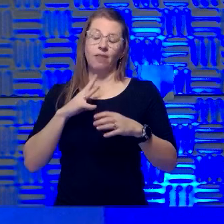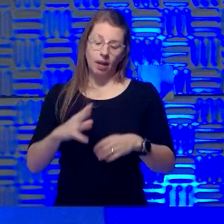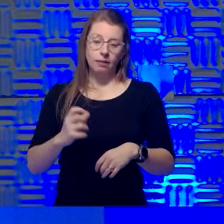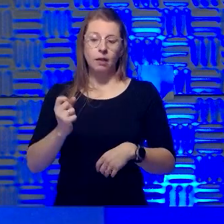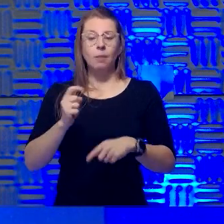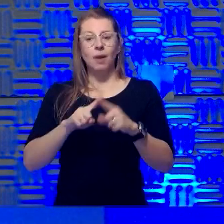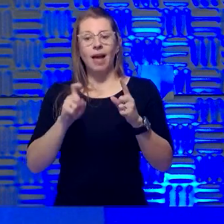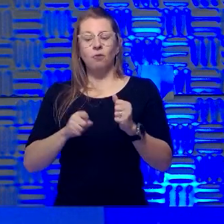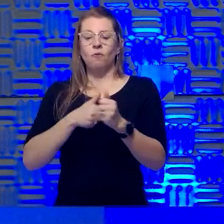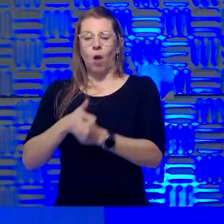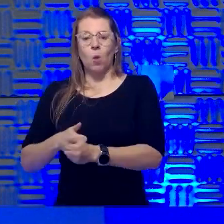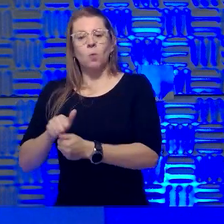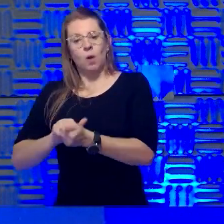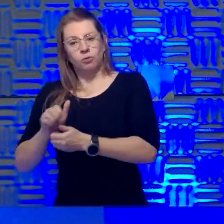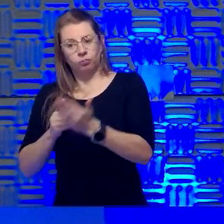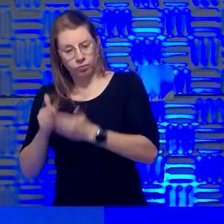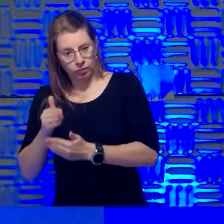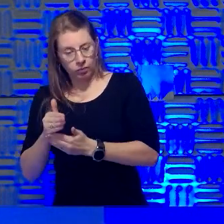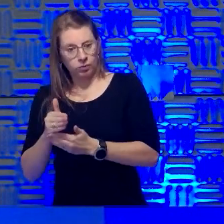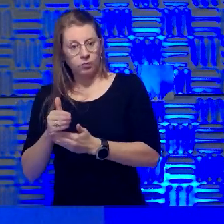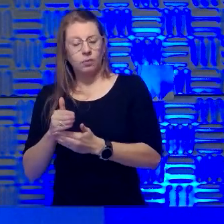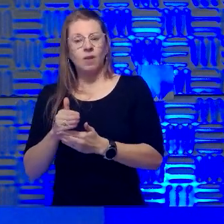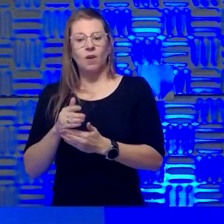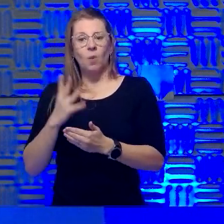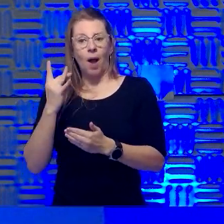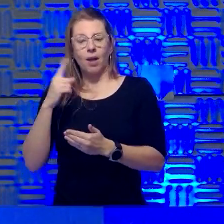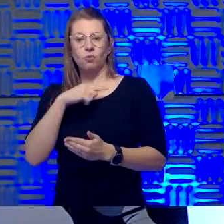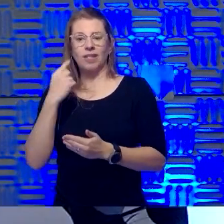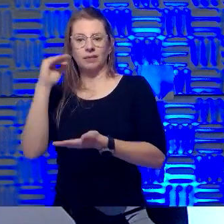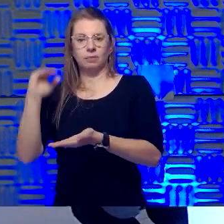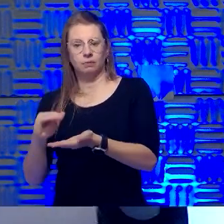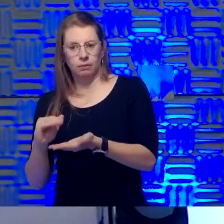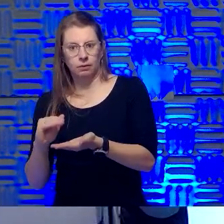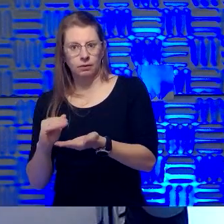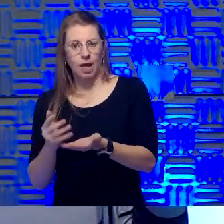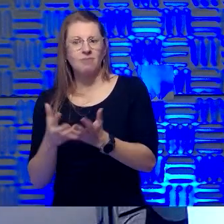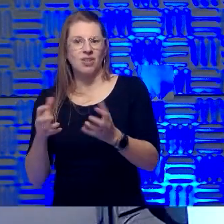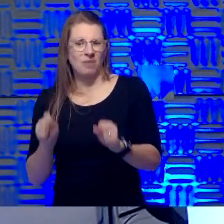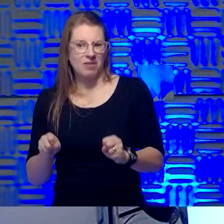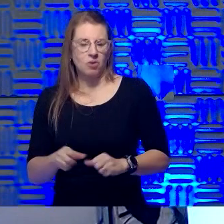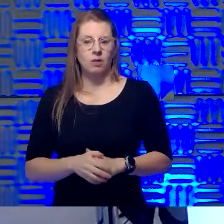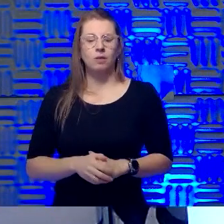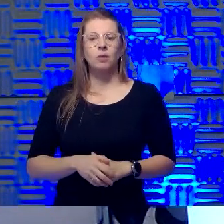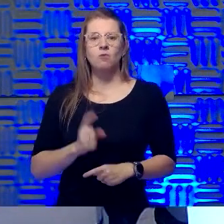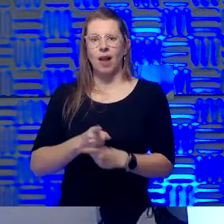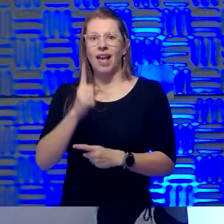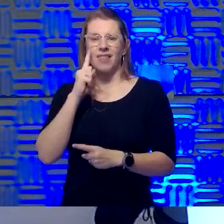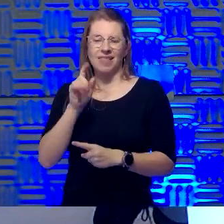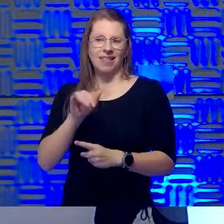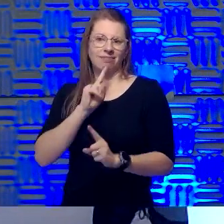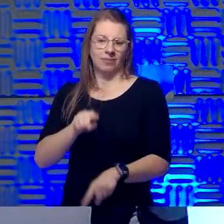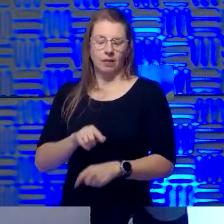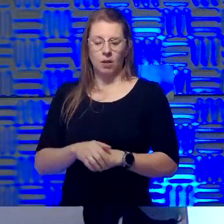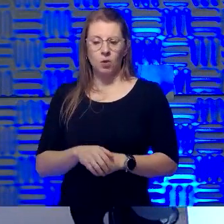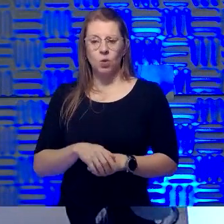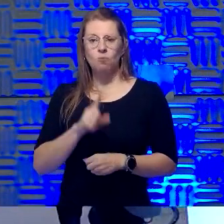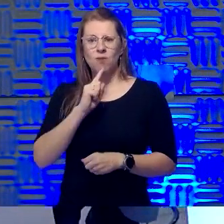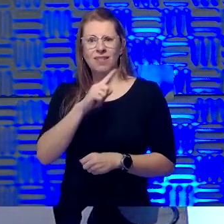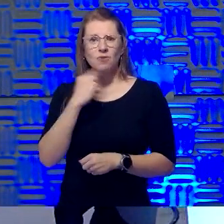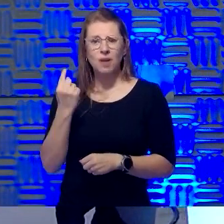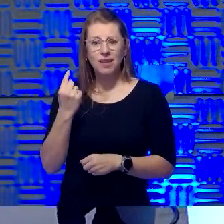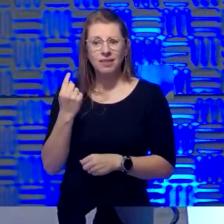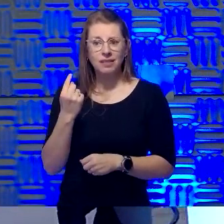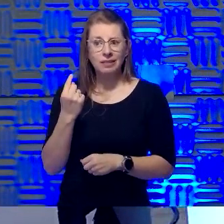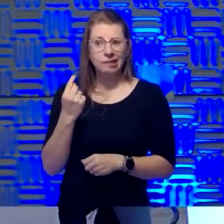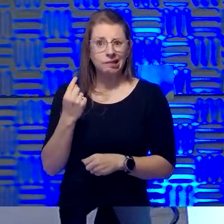well, and that will help reduce the risk as much as possible. Yeah, I think that's the answer. It really comes down to what's the risk you're willing to